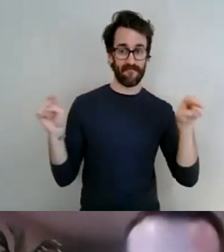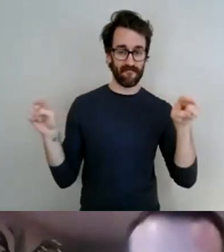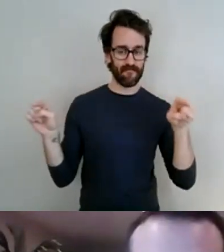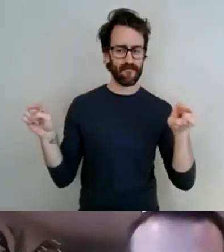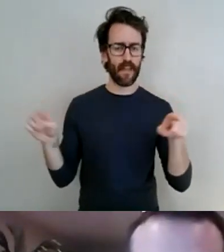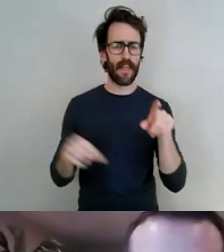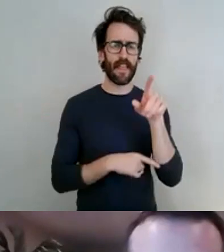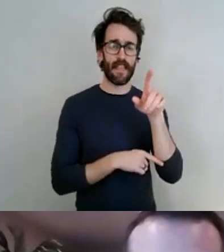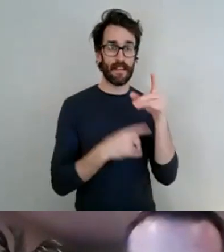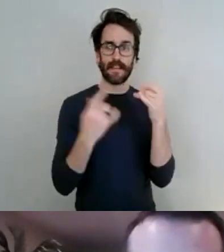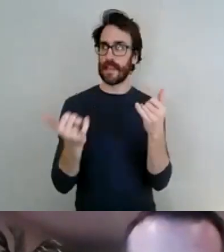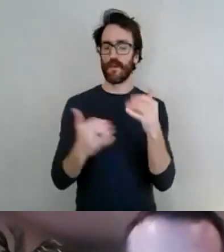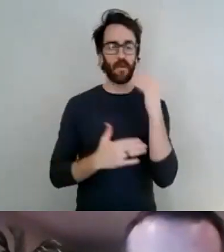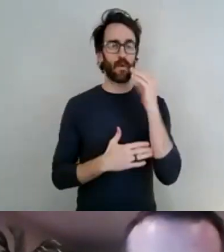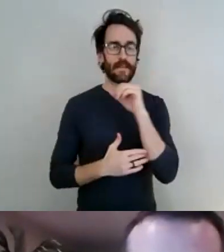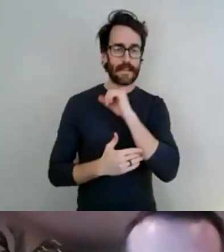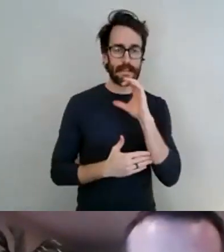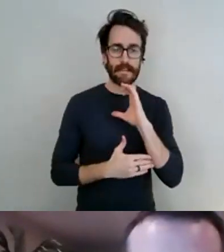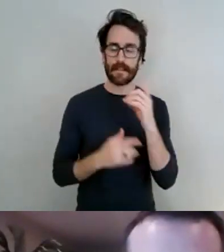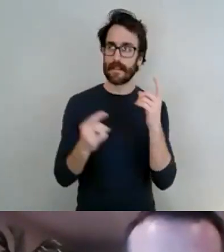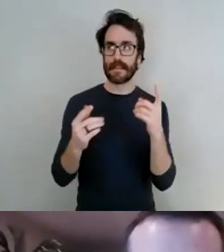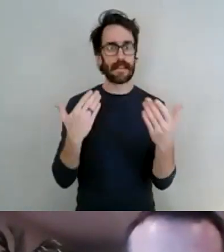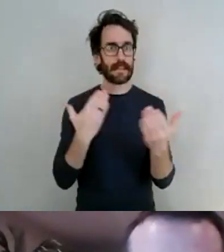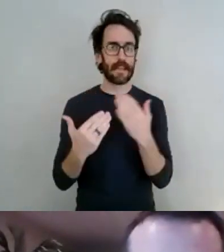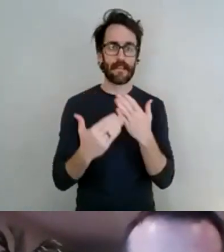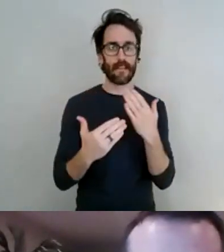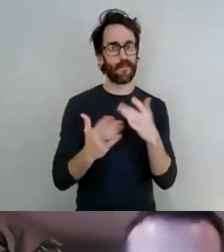that seniors are vulnerable to scams and crime due